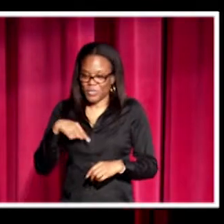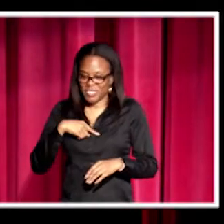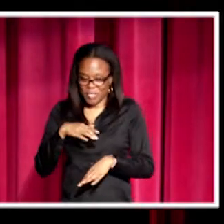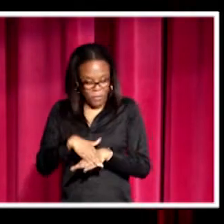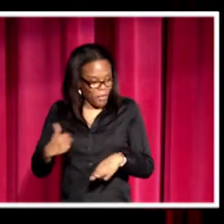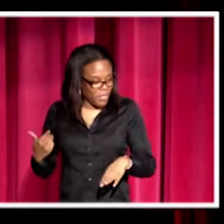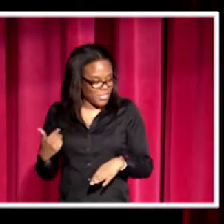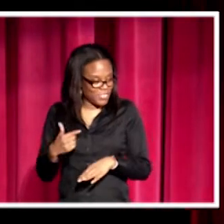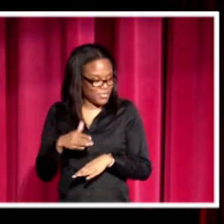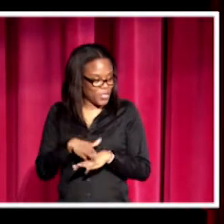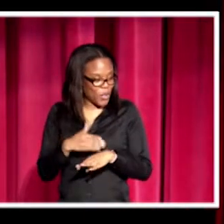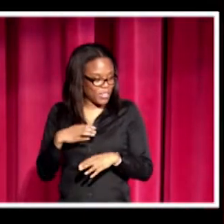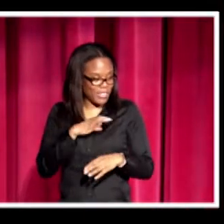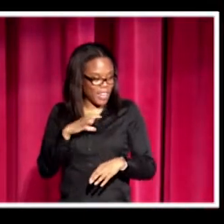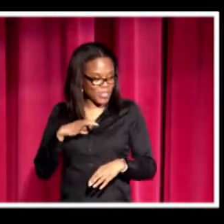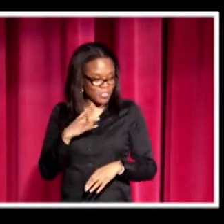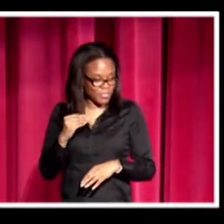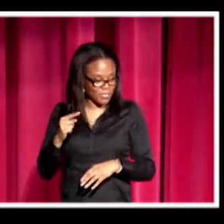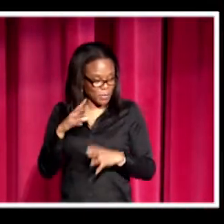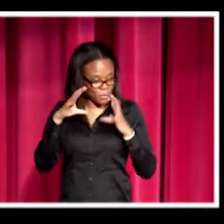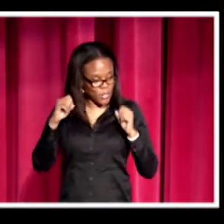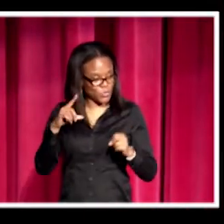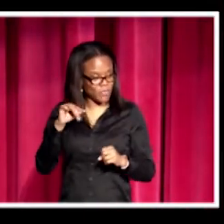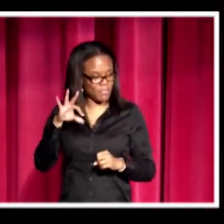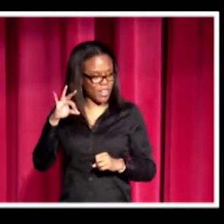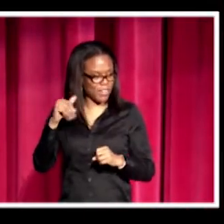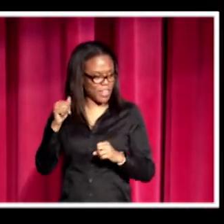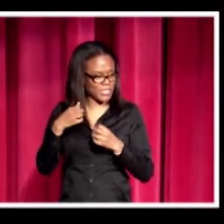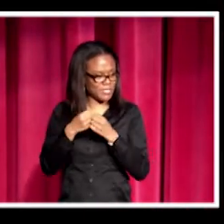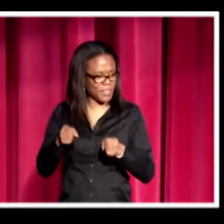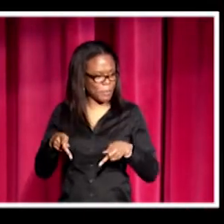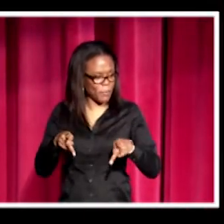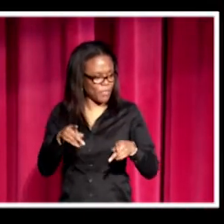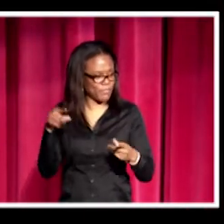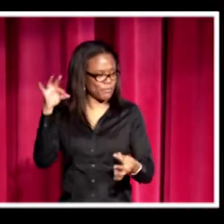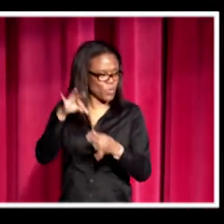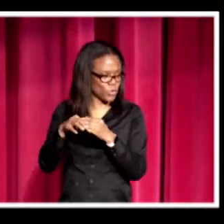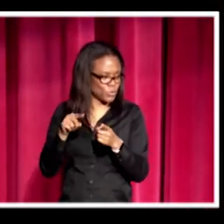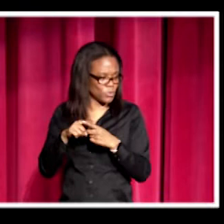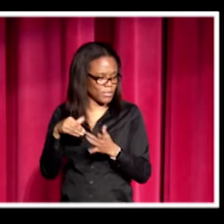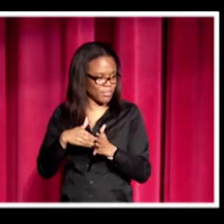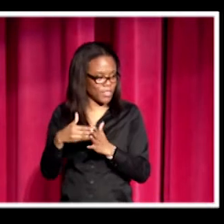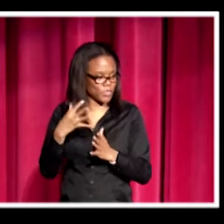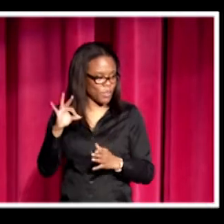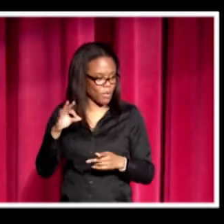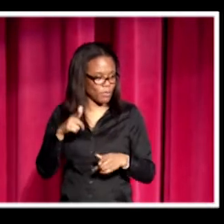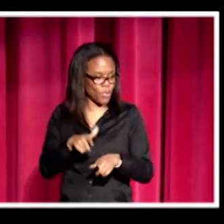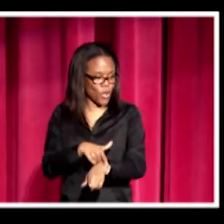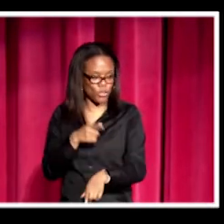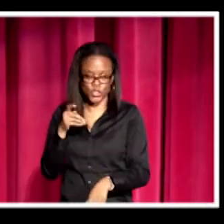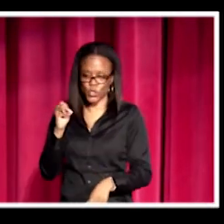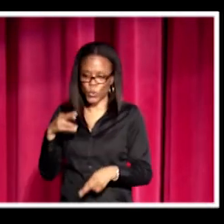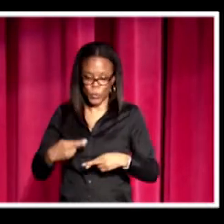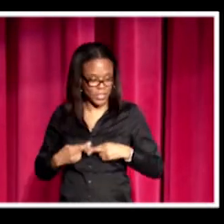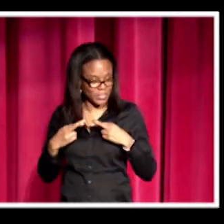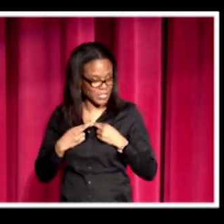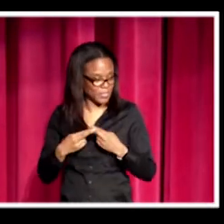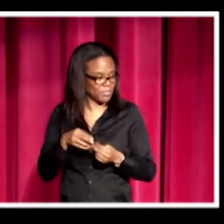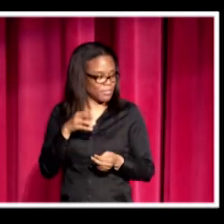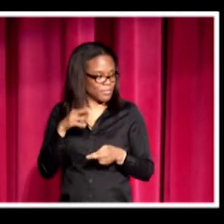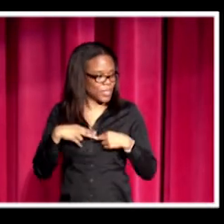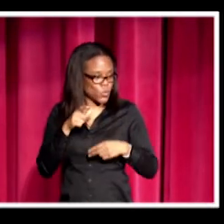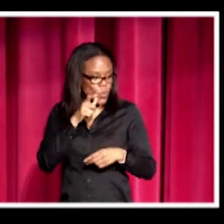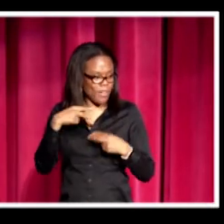also call on Congress and the President to find a safe path forward for thousands of long-term residents who have